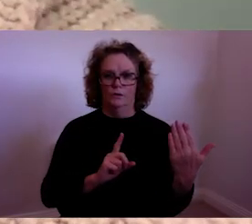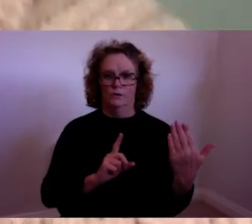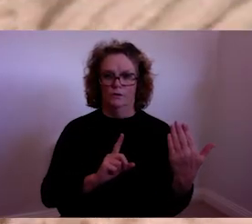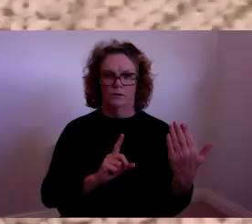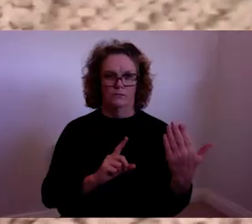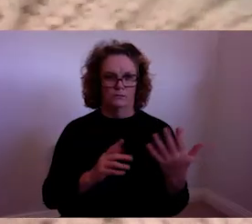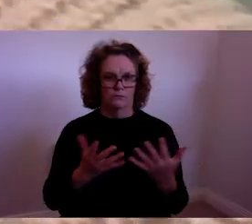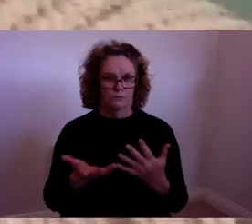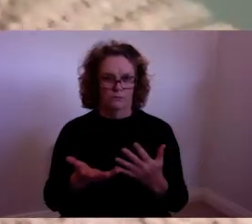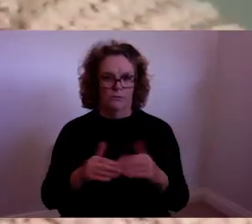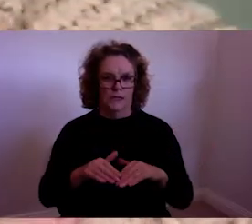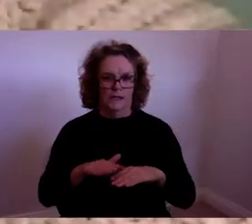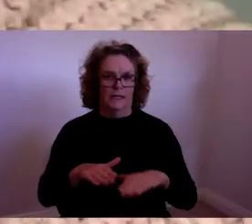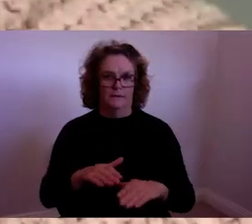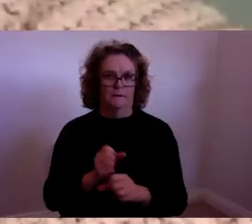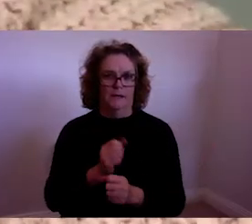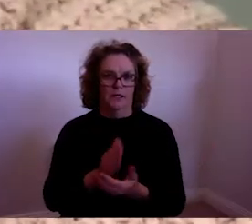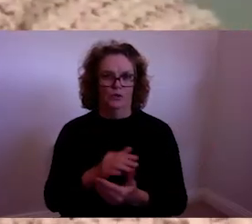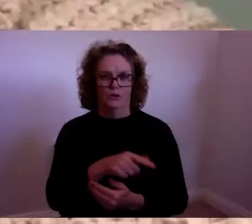occurs?